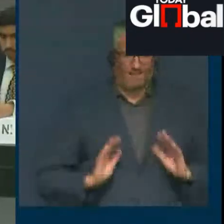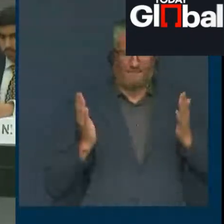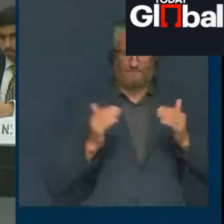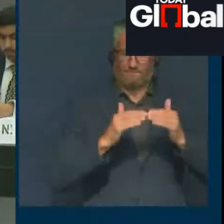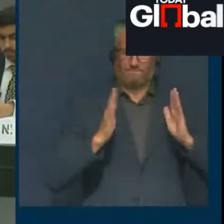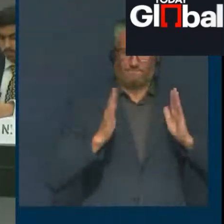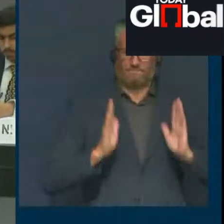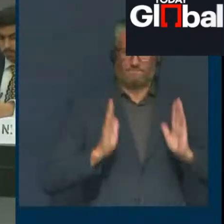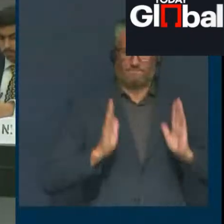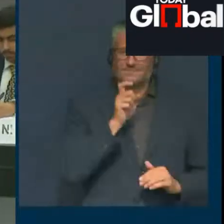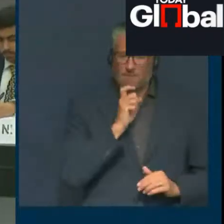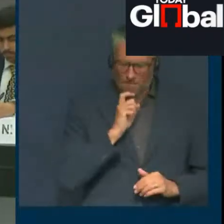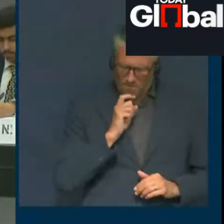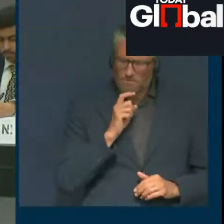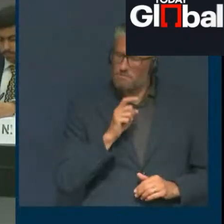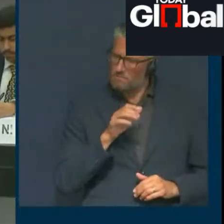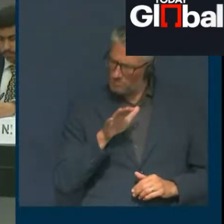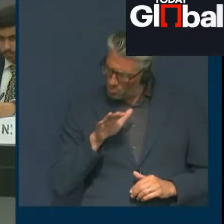2025,